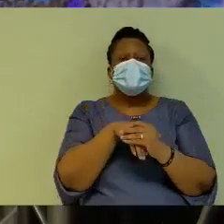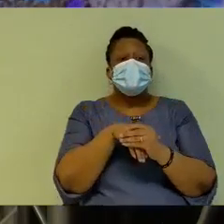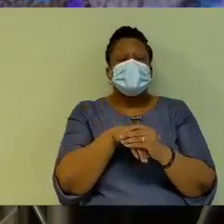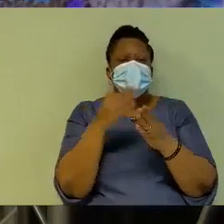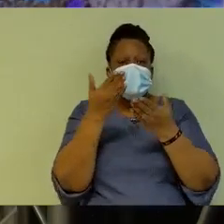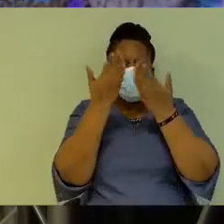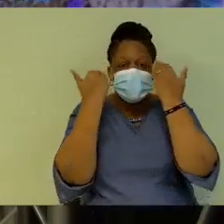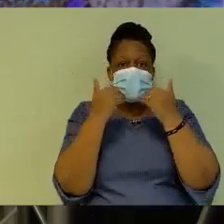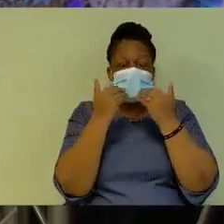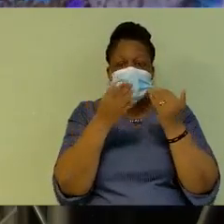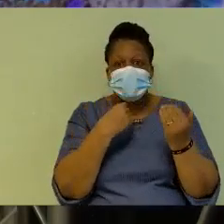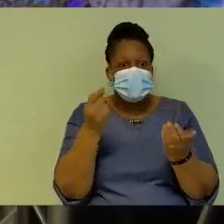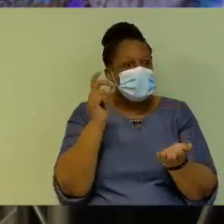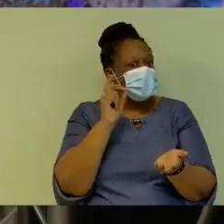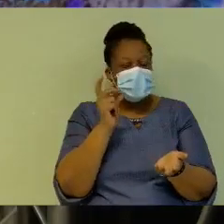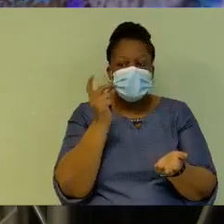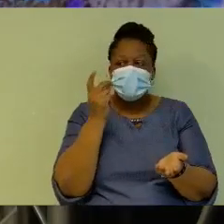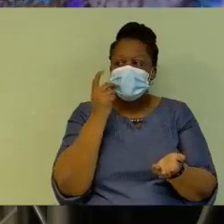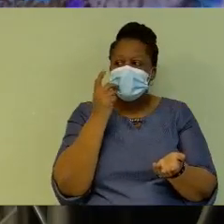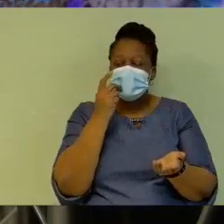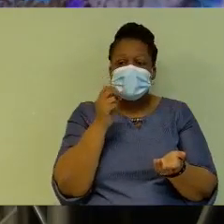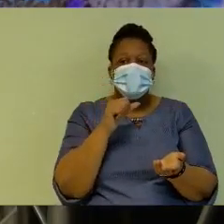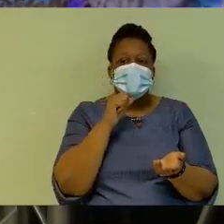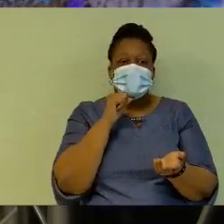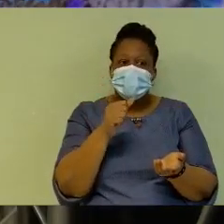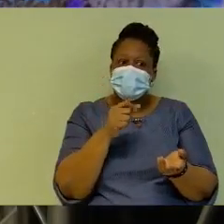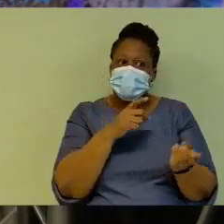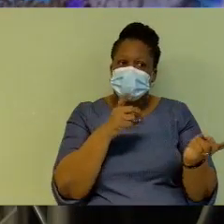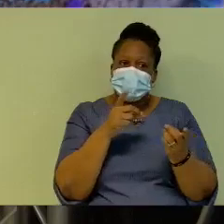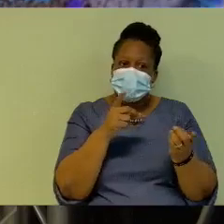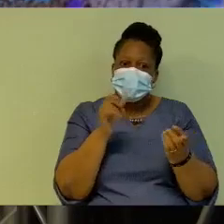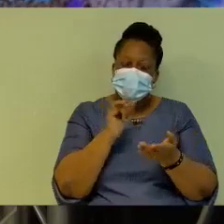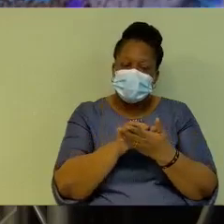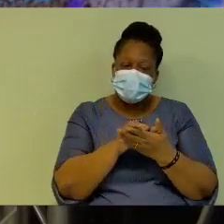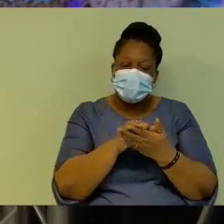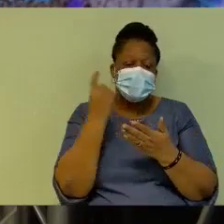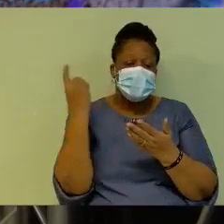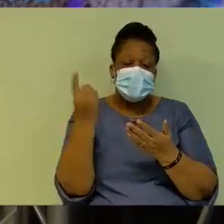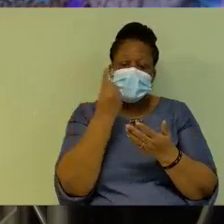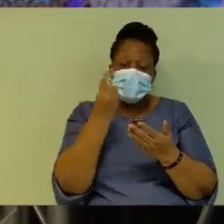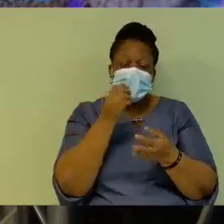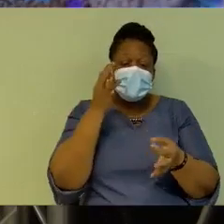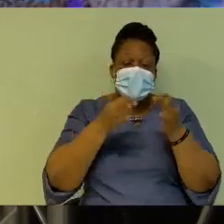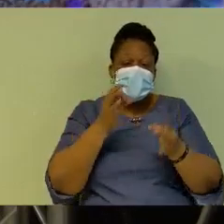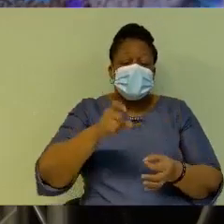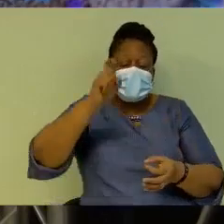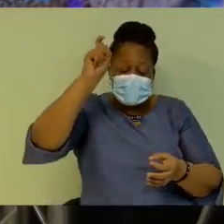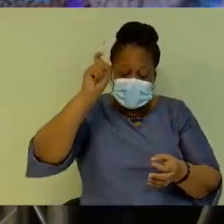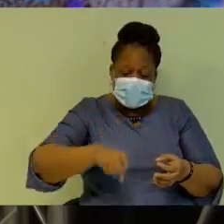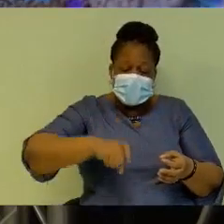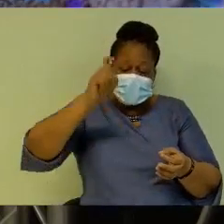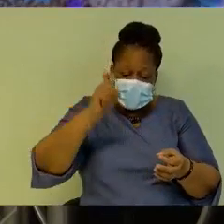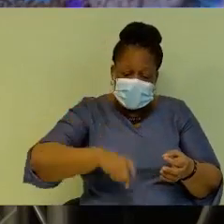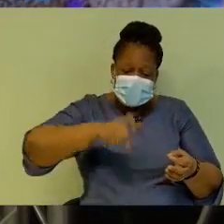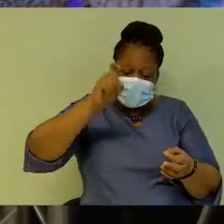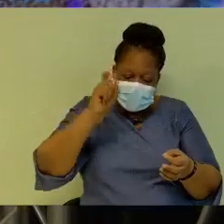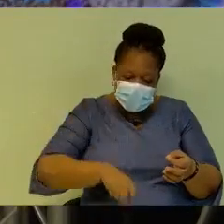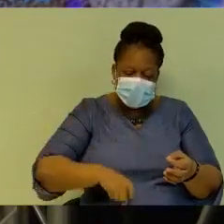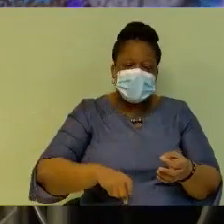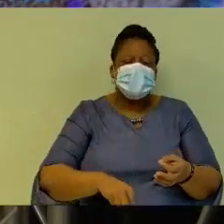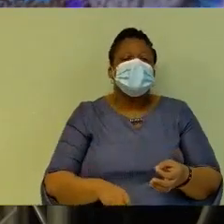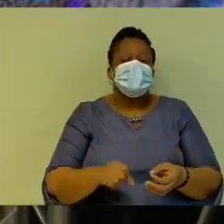the reasons why they were just dealing with emergencies as opposed to elective procedures. And so in the middle of a pandemic, we